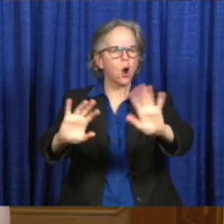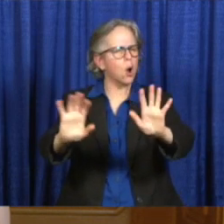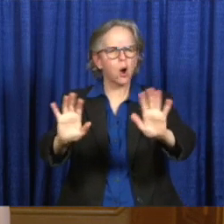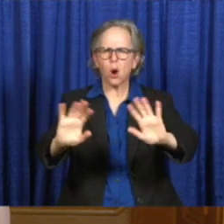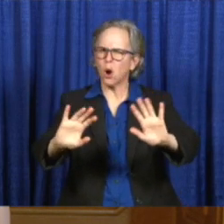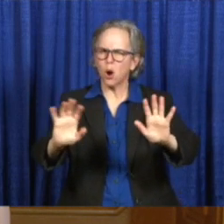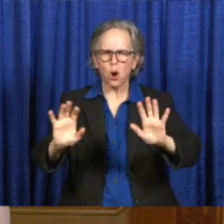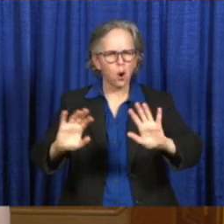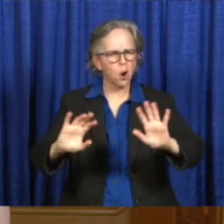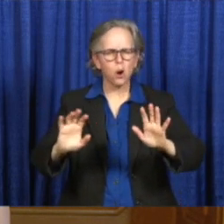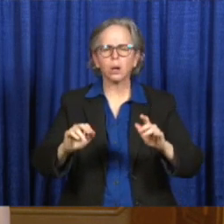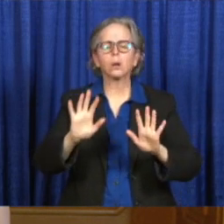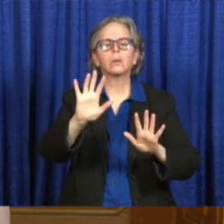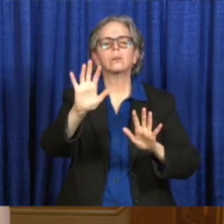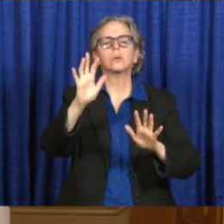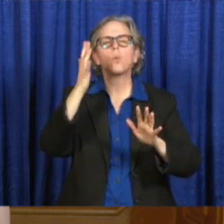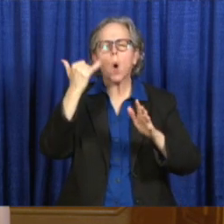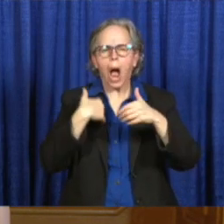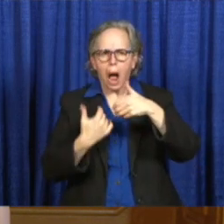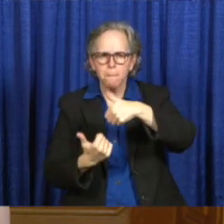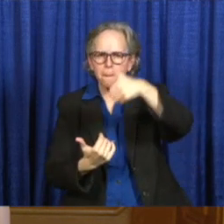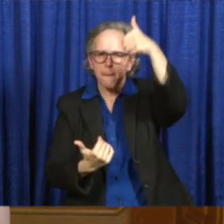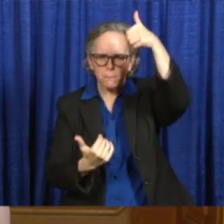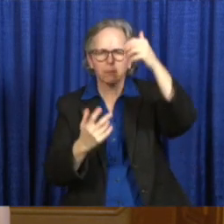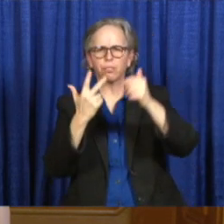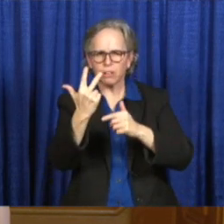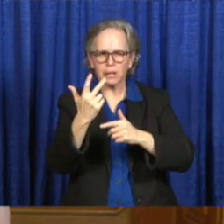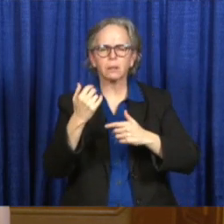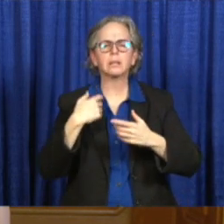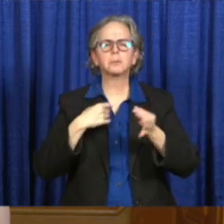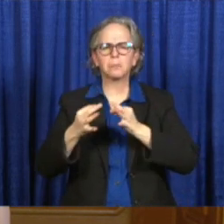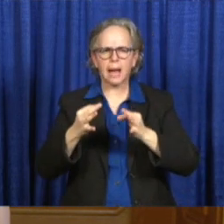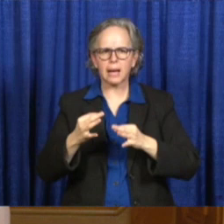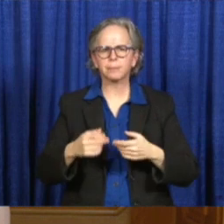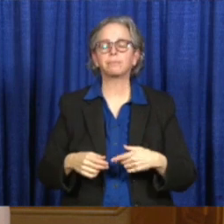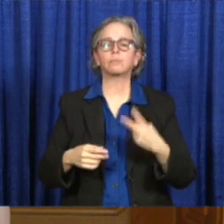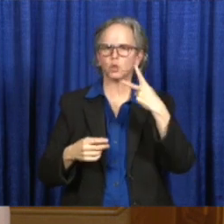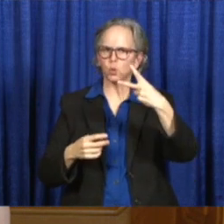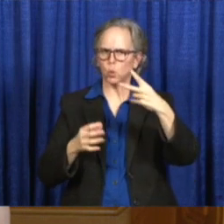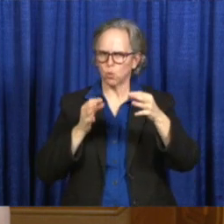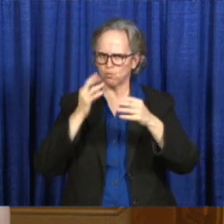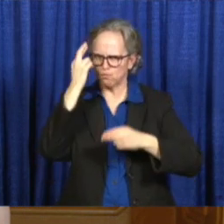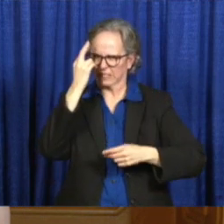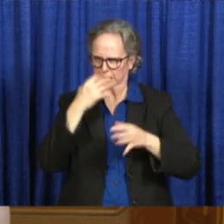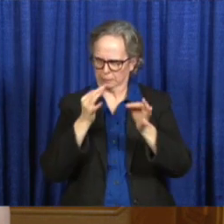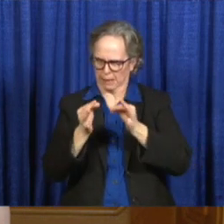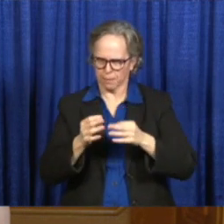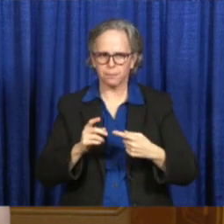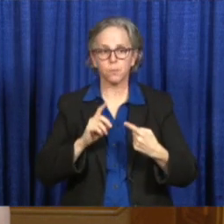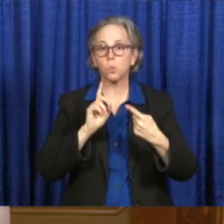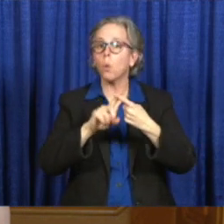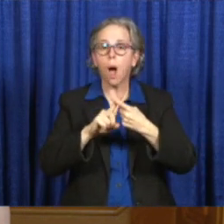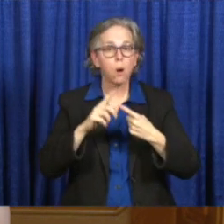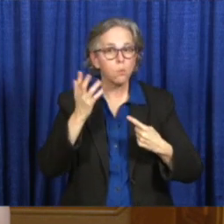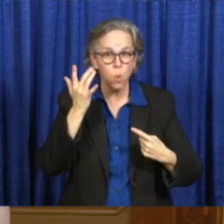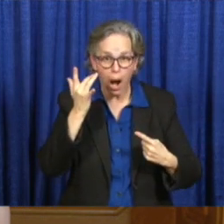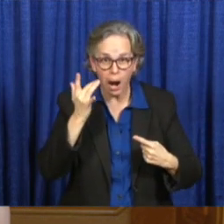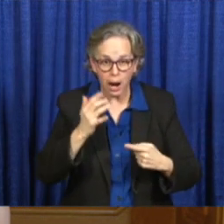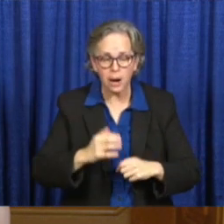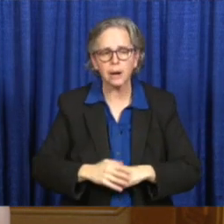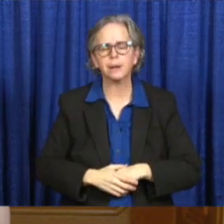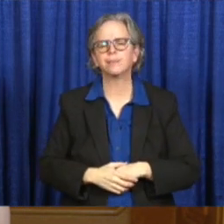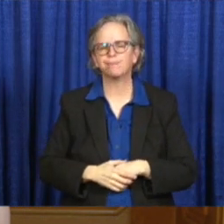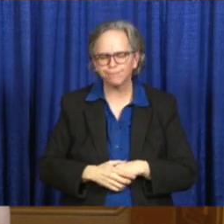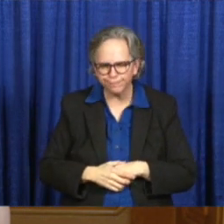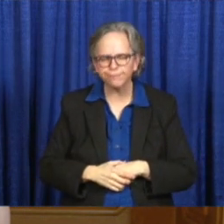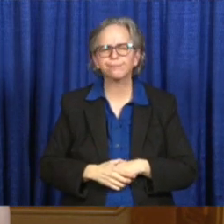the state into three areas is to deal with these two variables. One variable